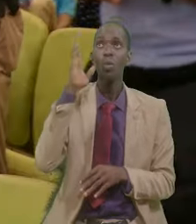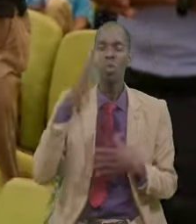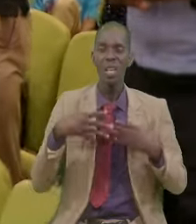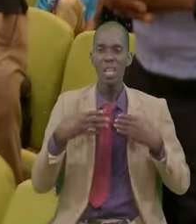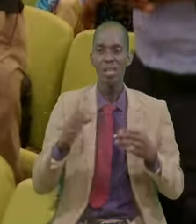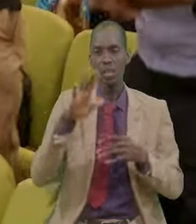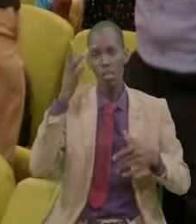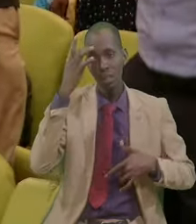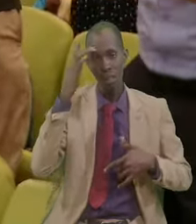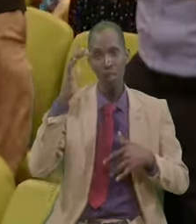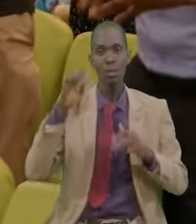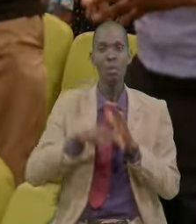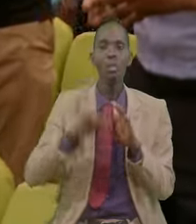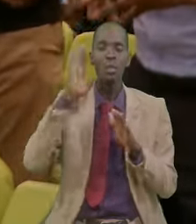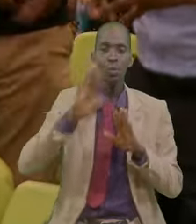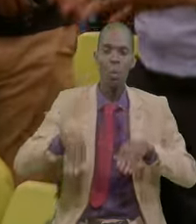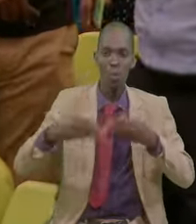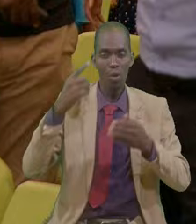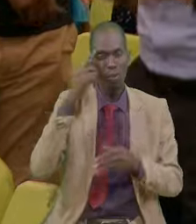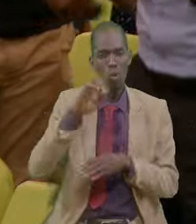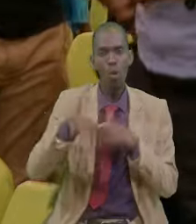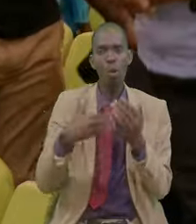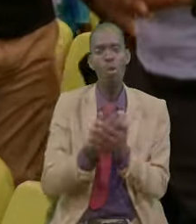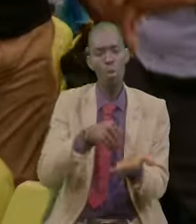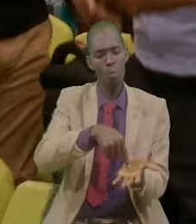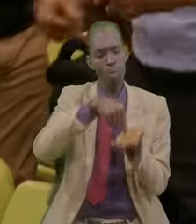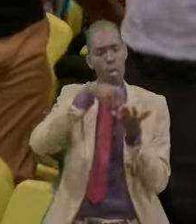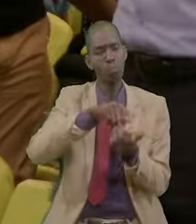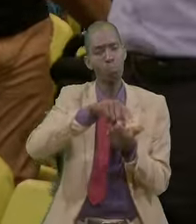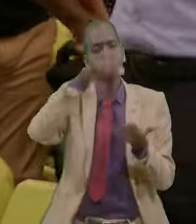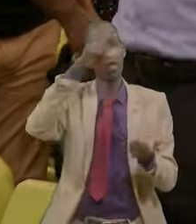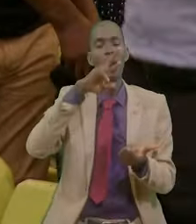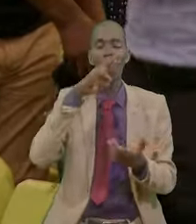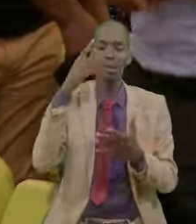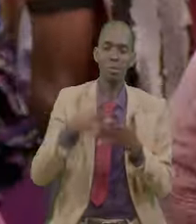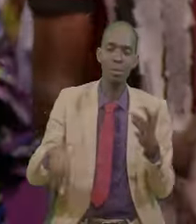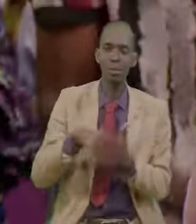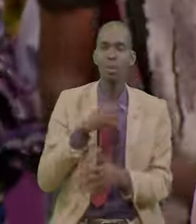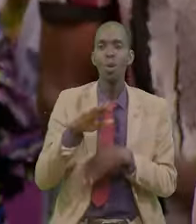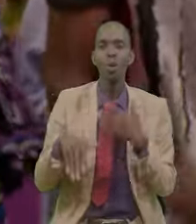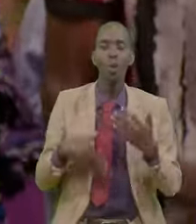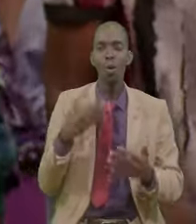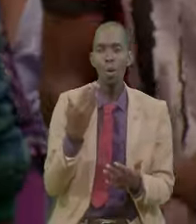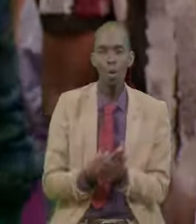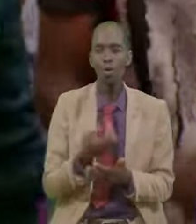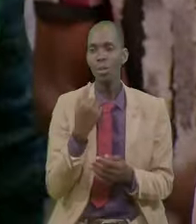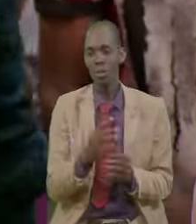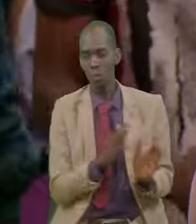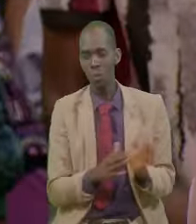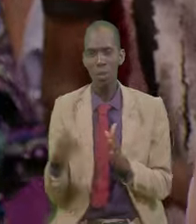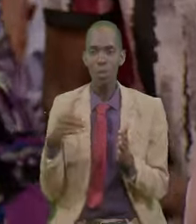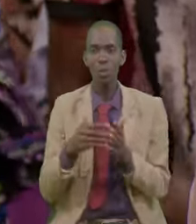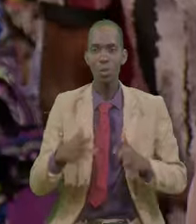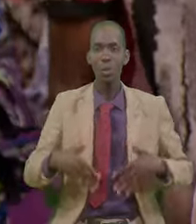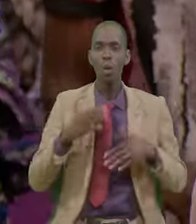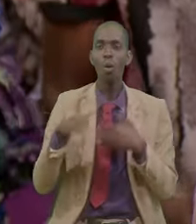He'll provide for you. All those giants are canceled. All the gods of the land against your life, all of them,